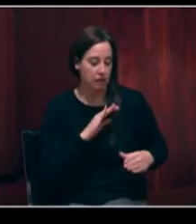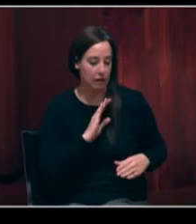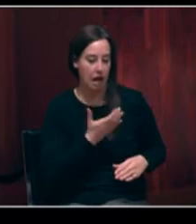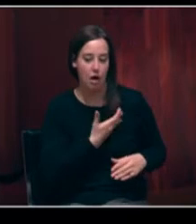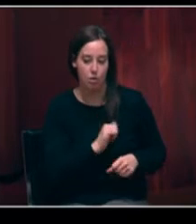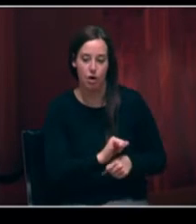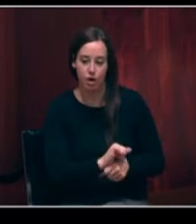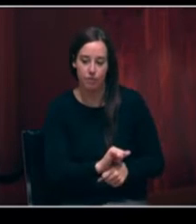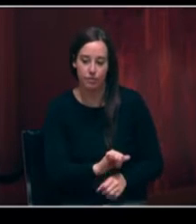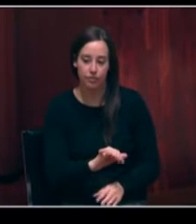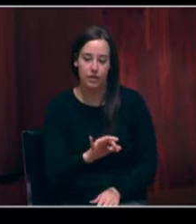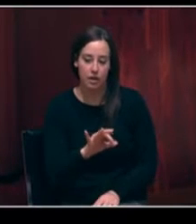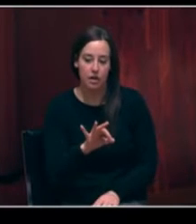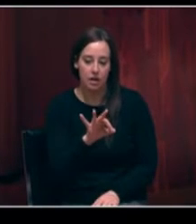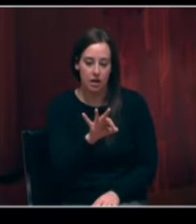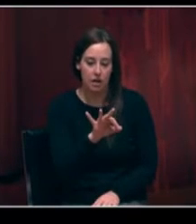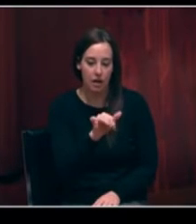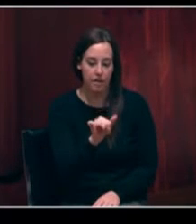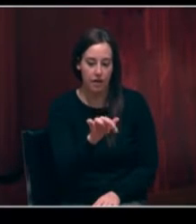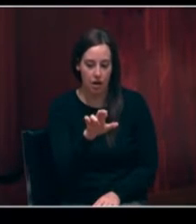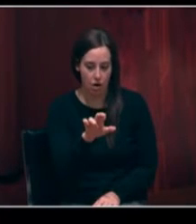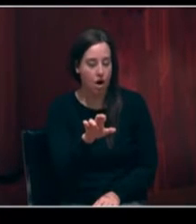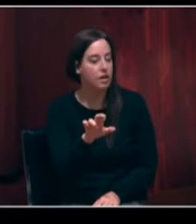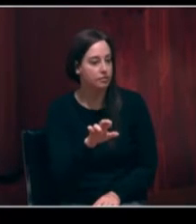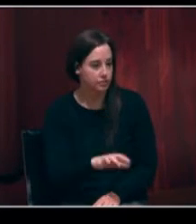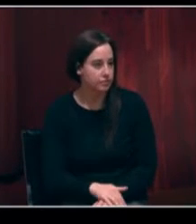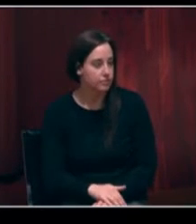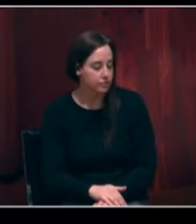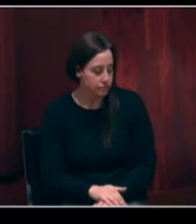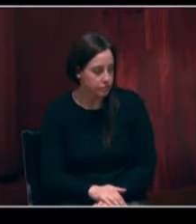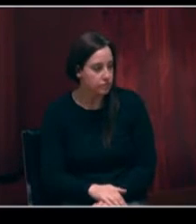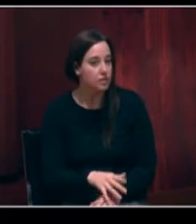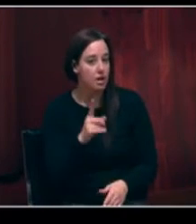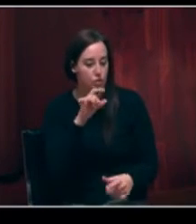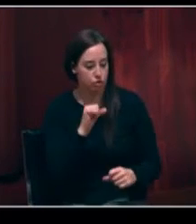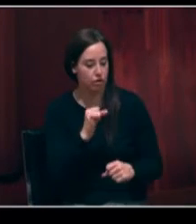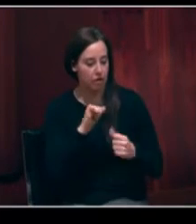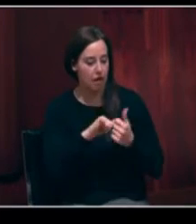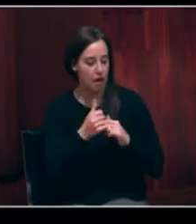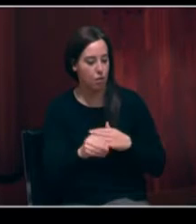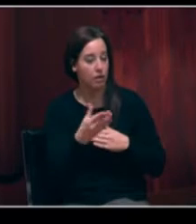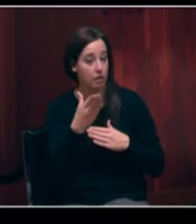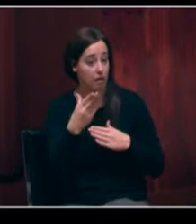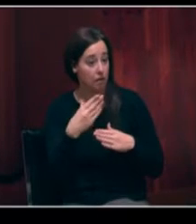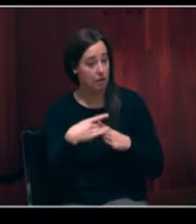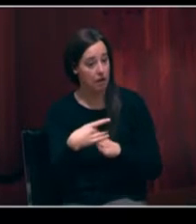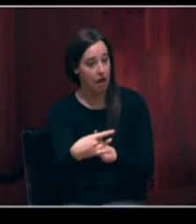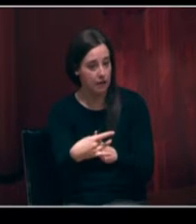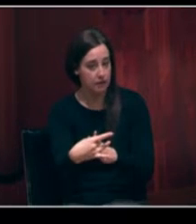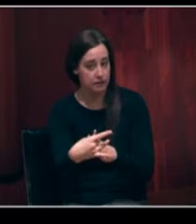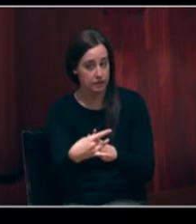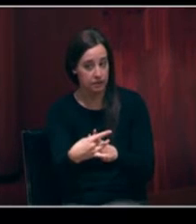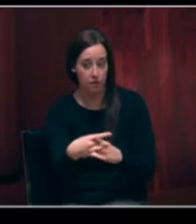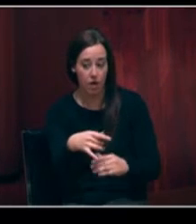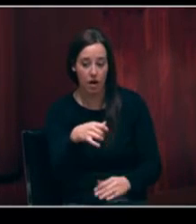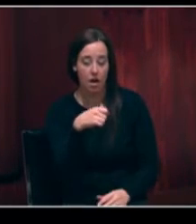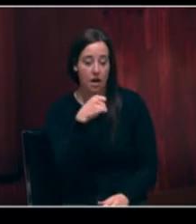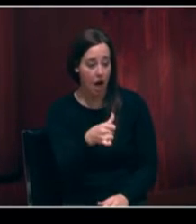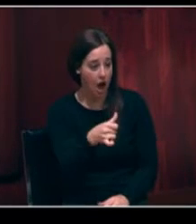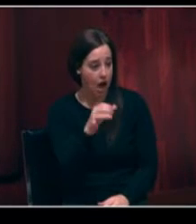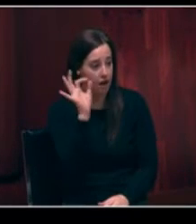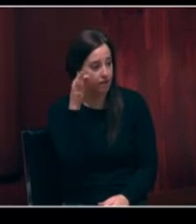will standardize the way in which we give guidance to non-federal entities when they work for us. So